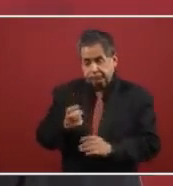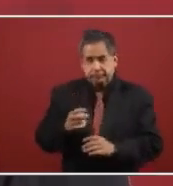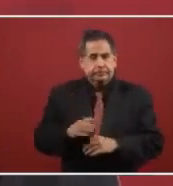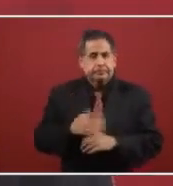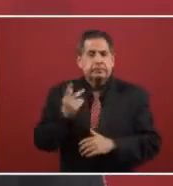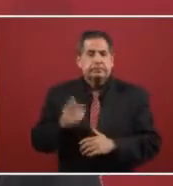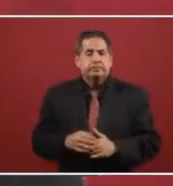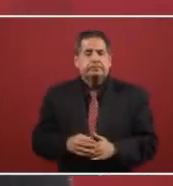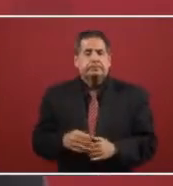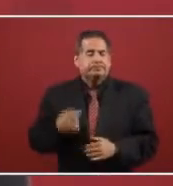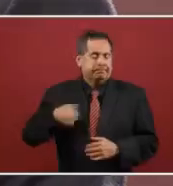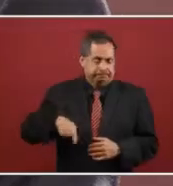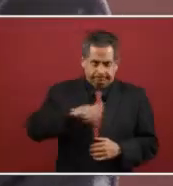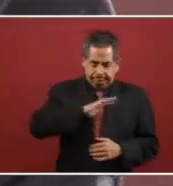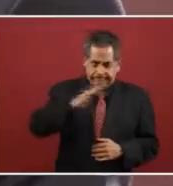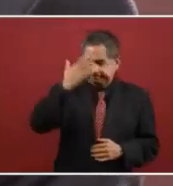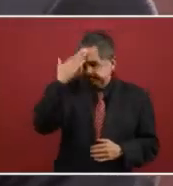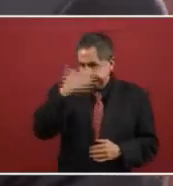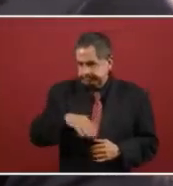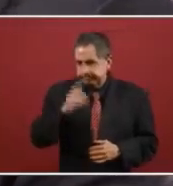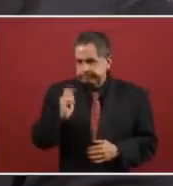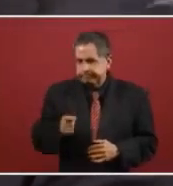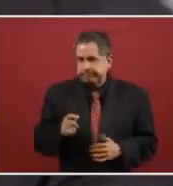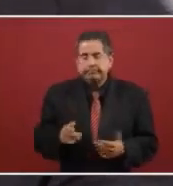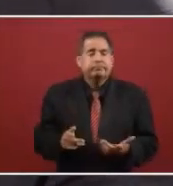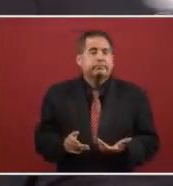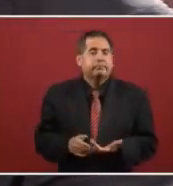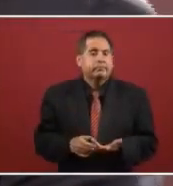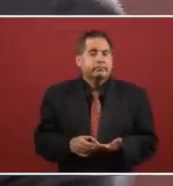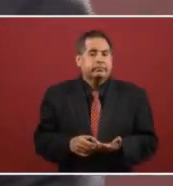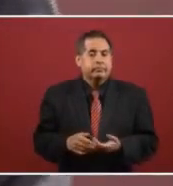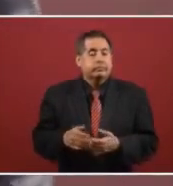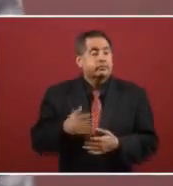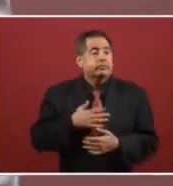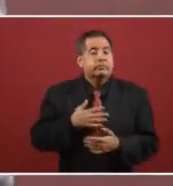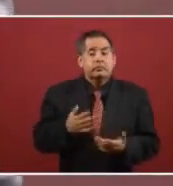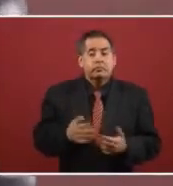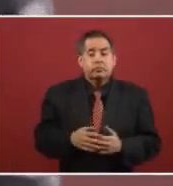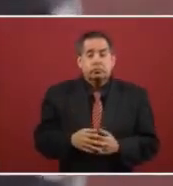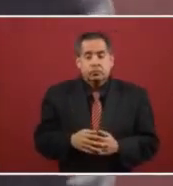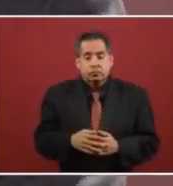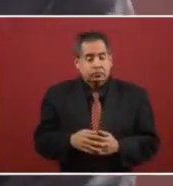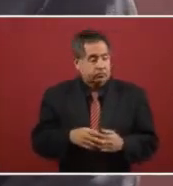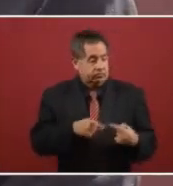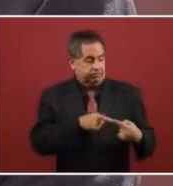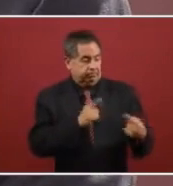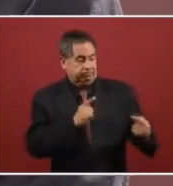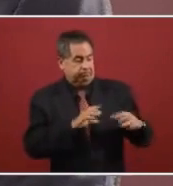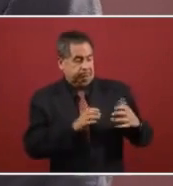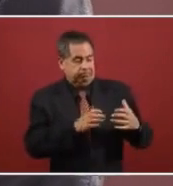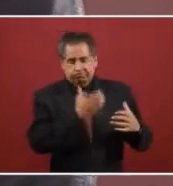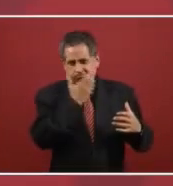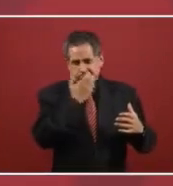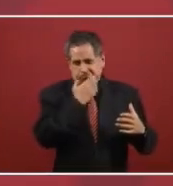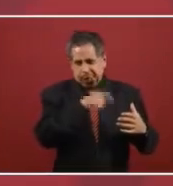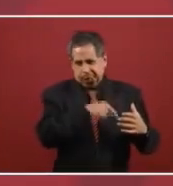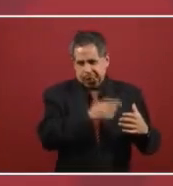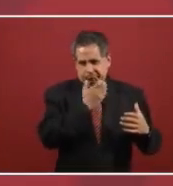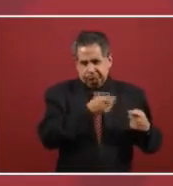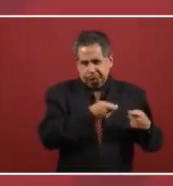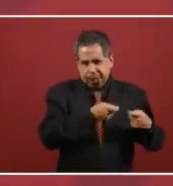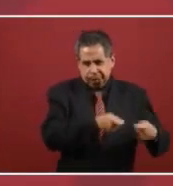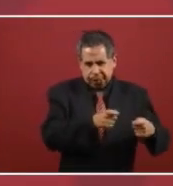porque sabemos because we know de que nuestros adversarios, that our conservadores, adversaries,